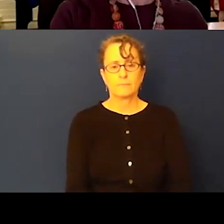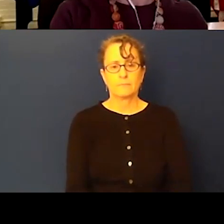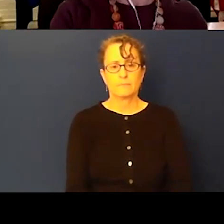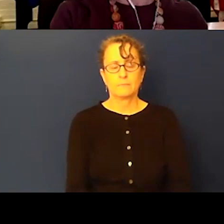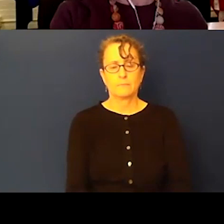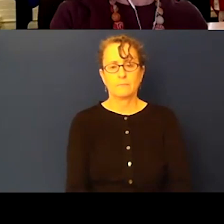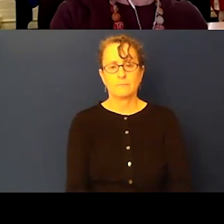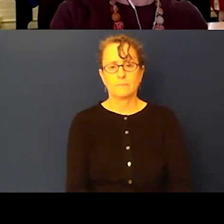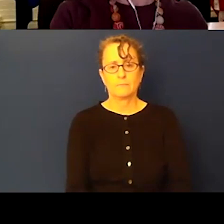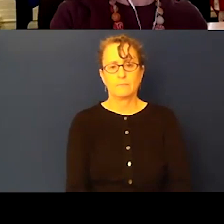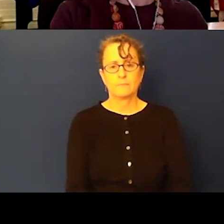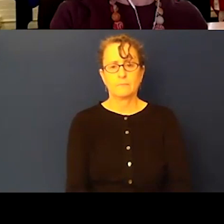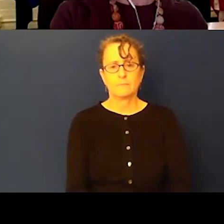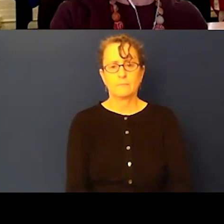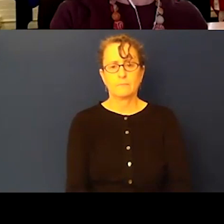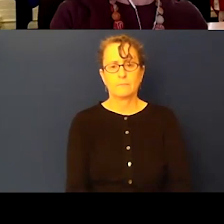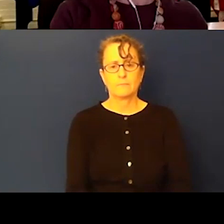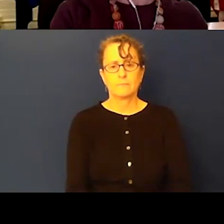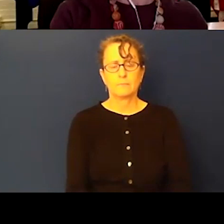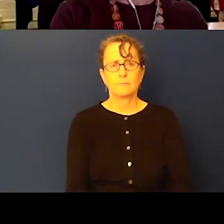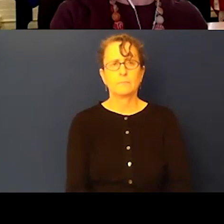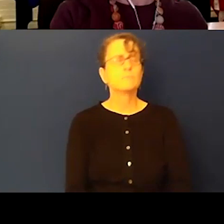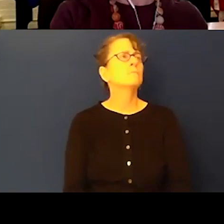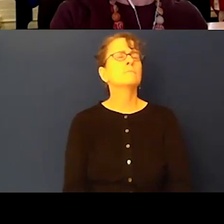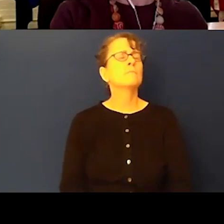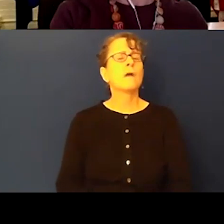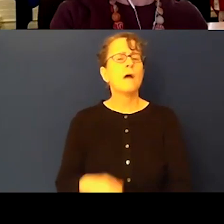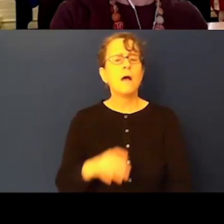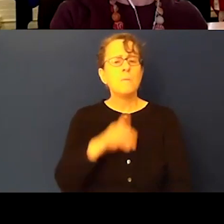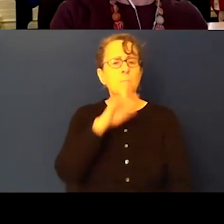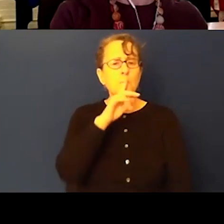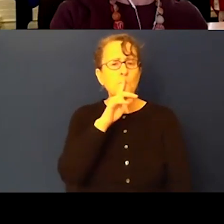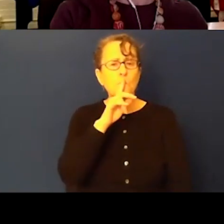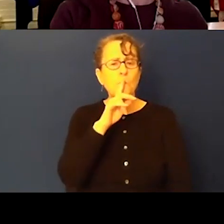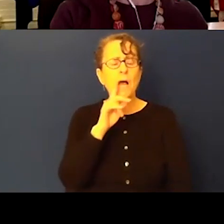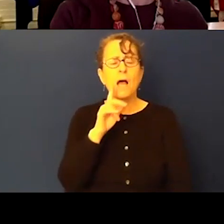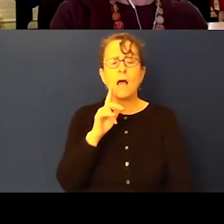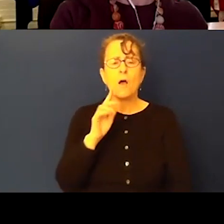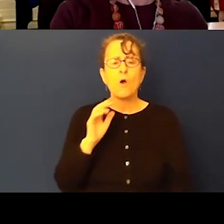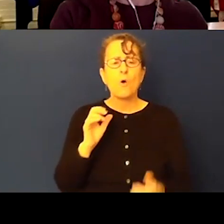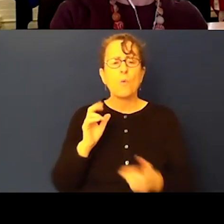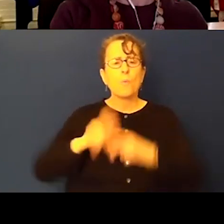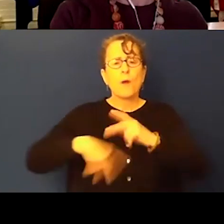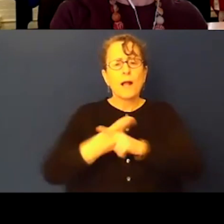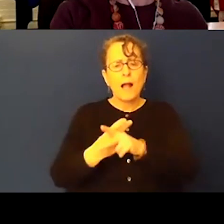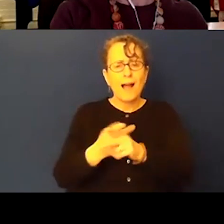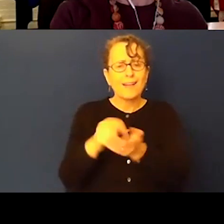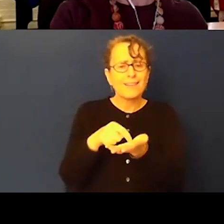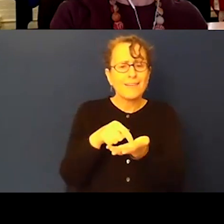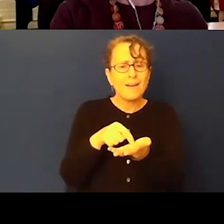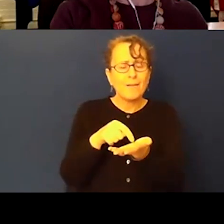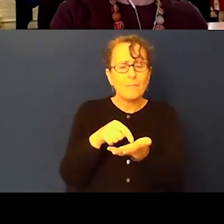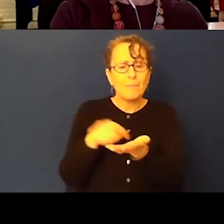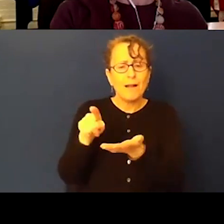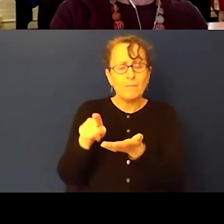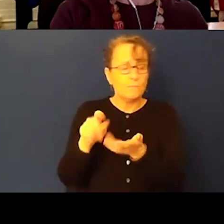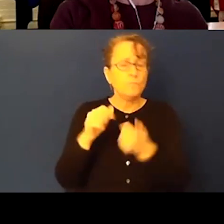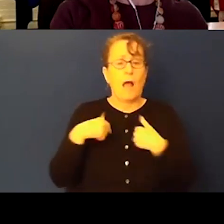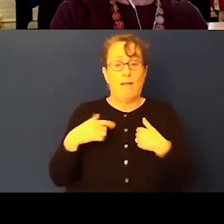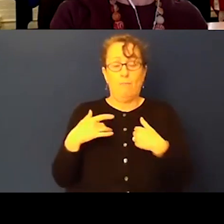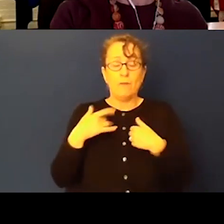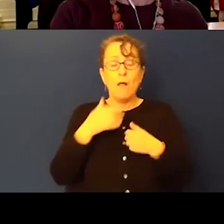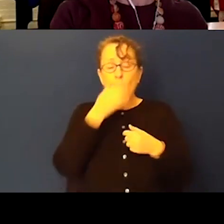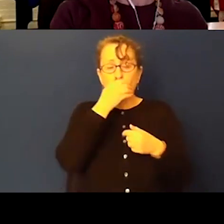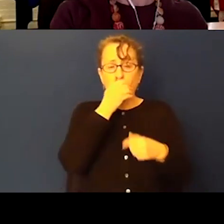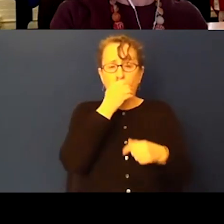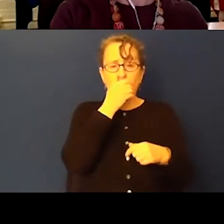characterizing reimbursement would be a boundary as so much as like each one of you would be eligible to receive up to X dollars per year,